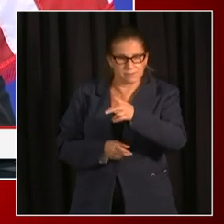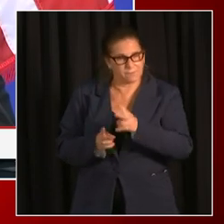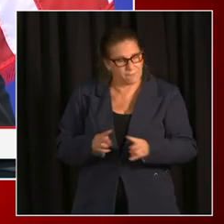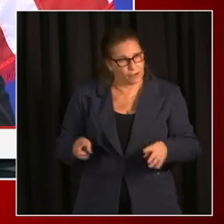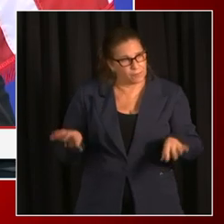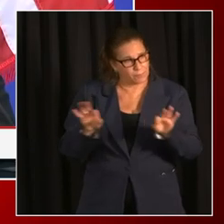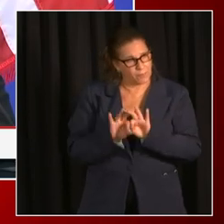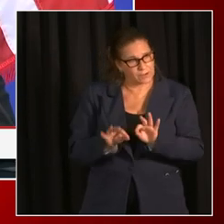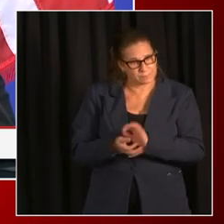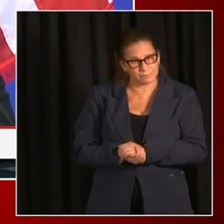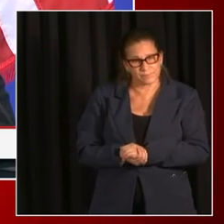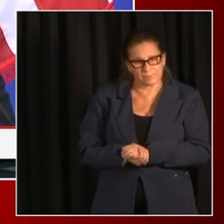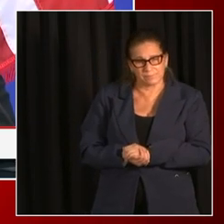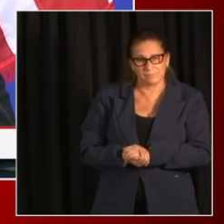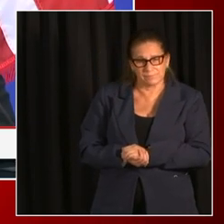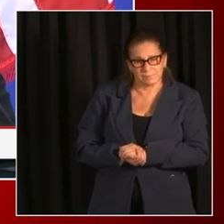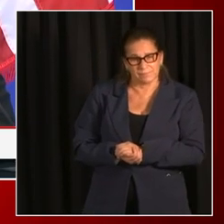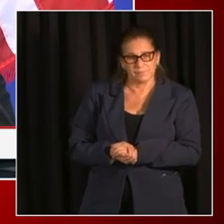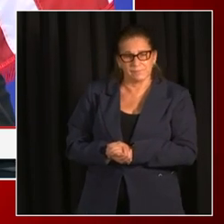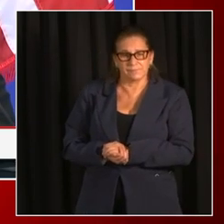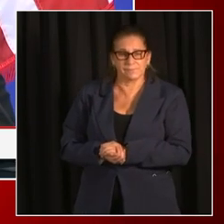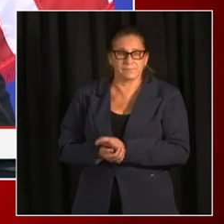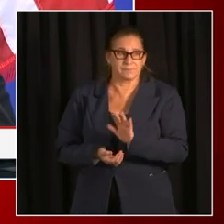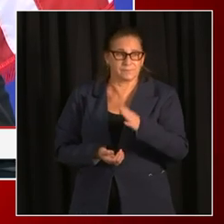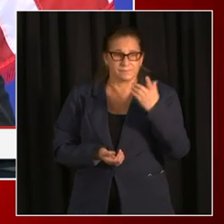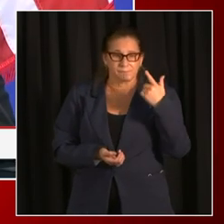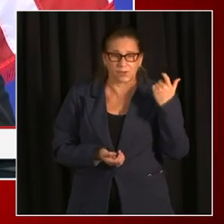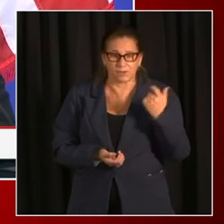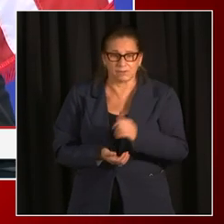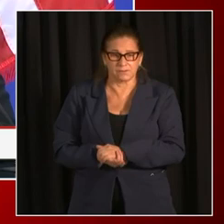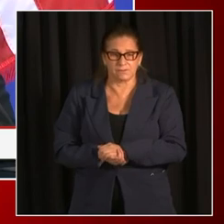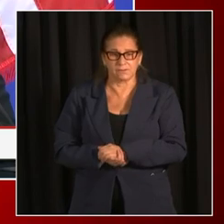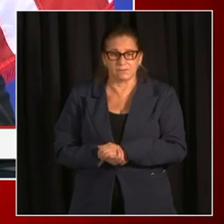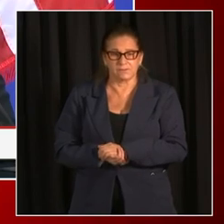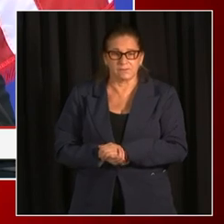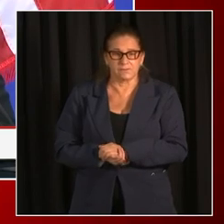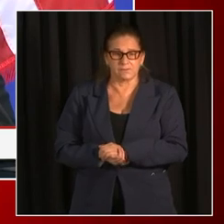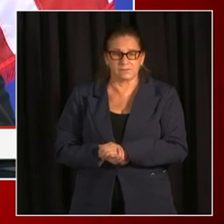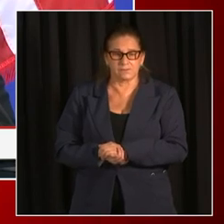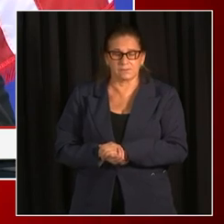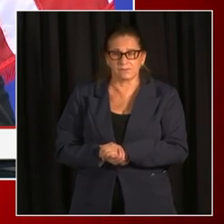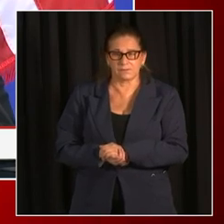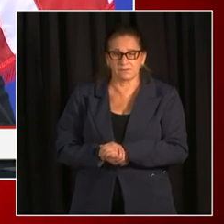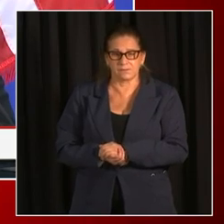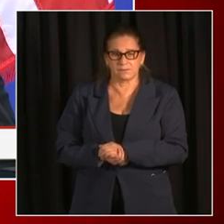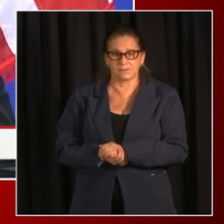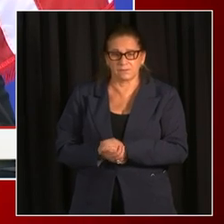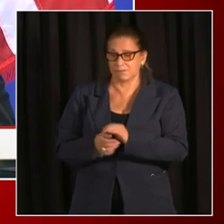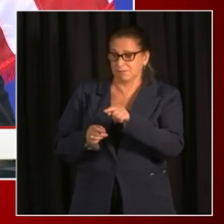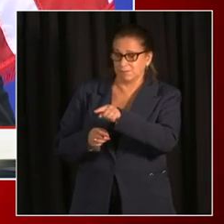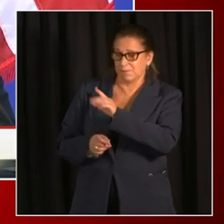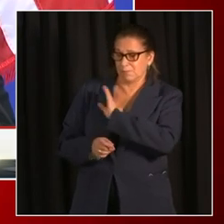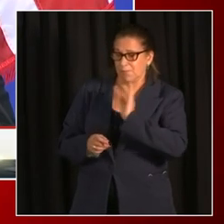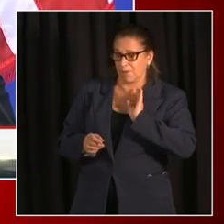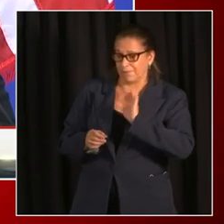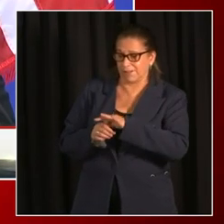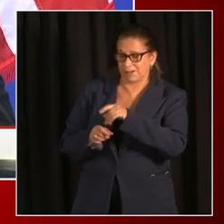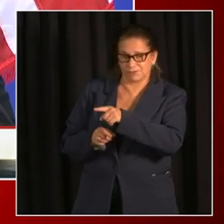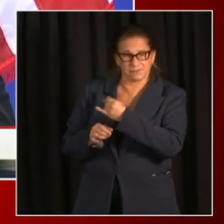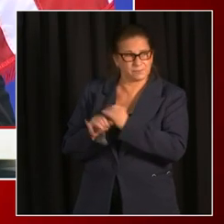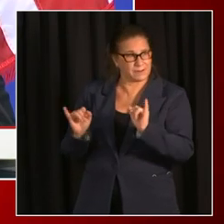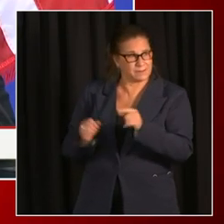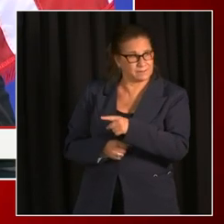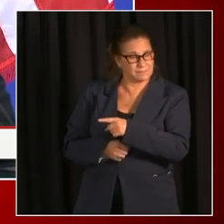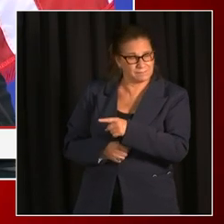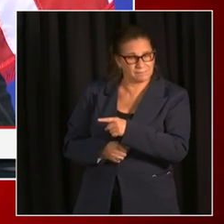important distinction for us, because we have an independent Board of Elections in this city. What that means